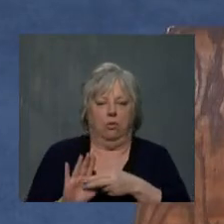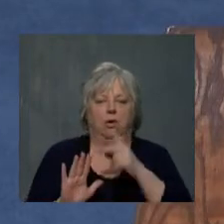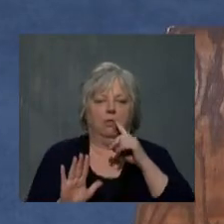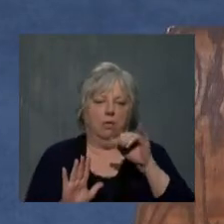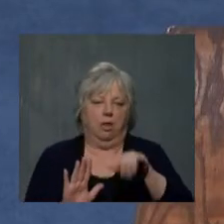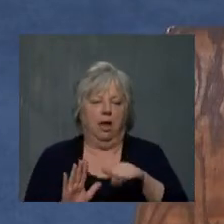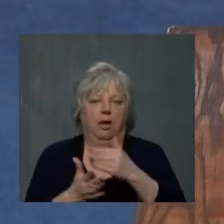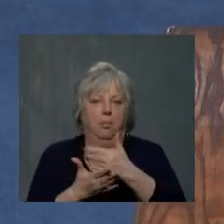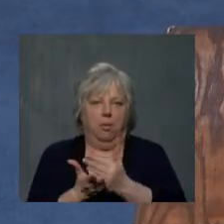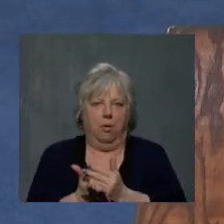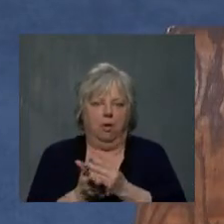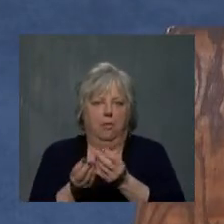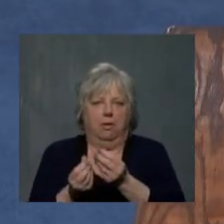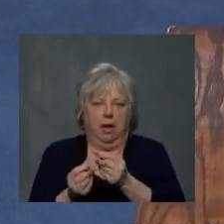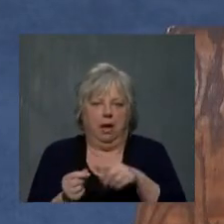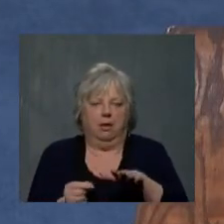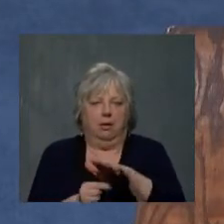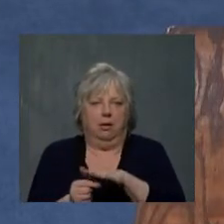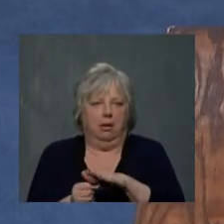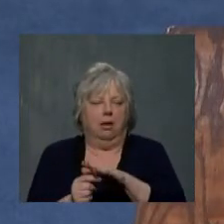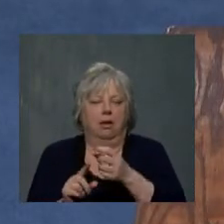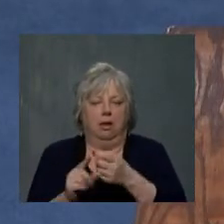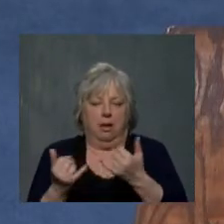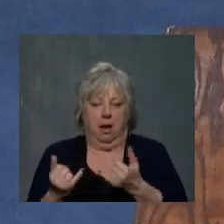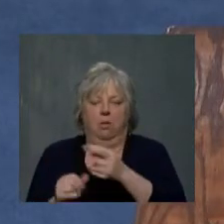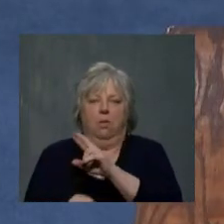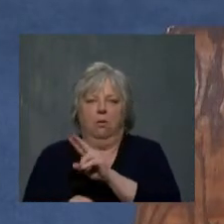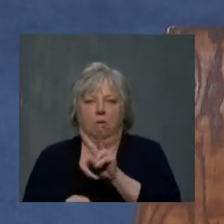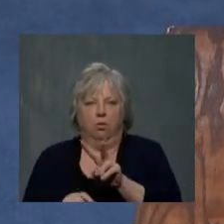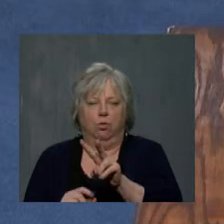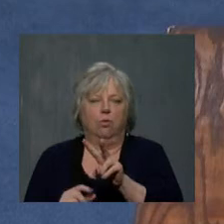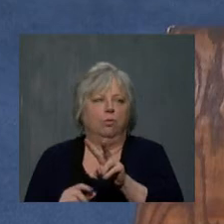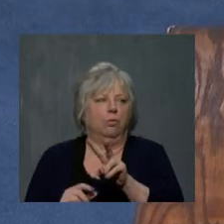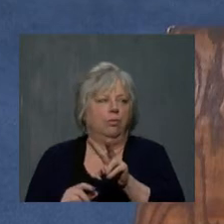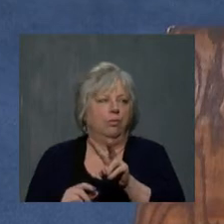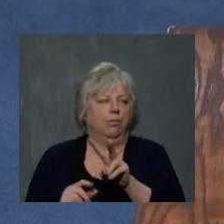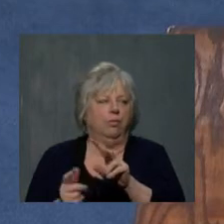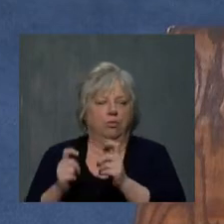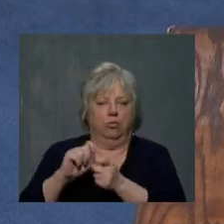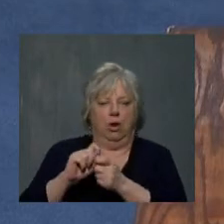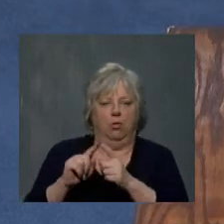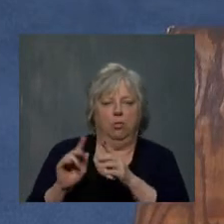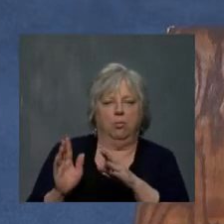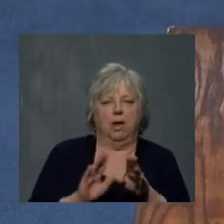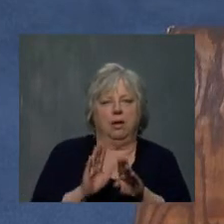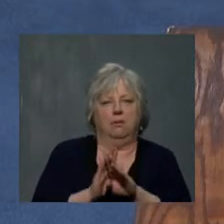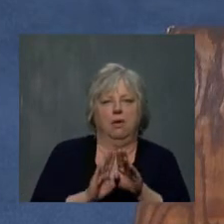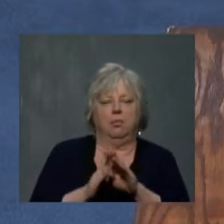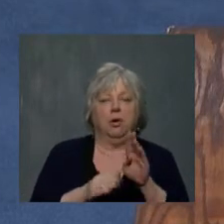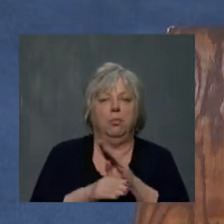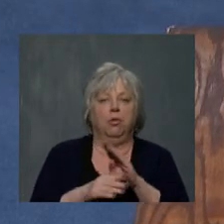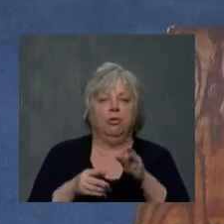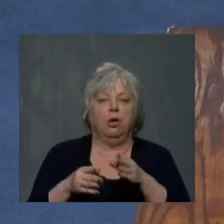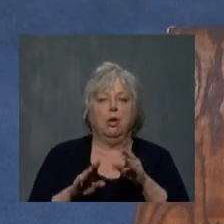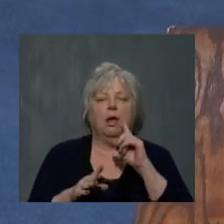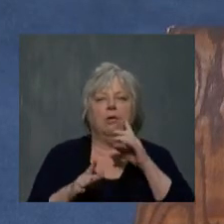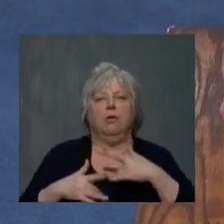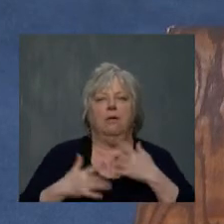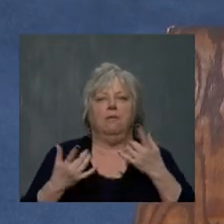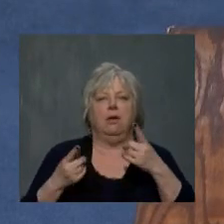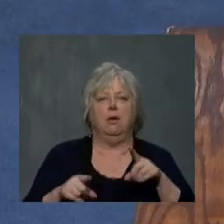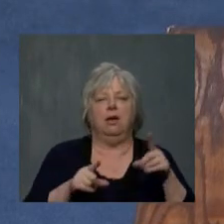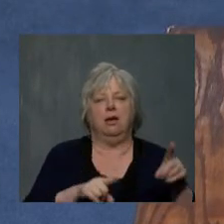that tract of land that you see up there from R2, you know, to plan development commercial to allow for an event